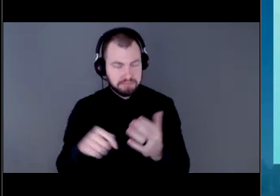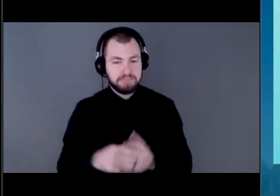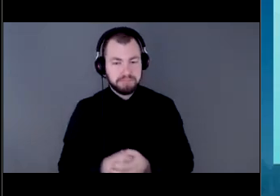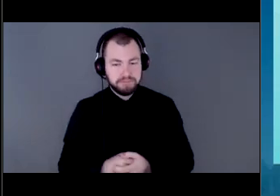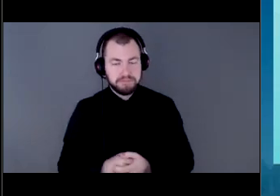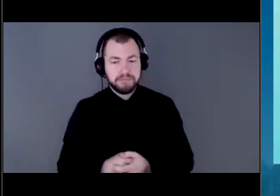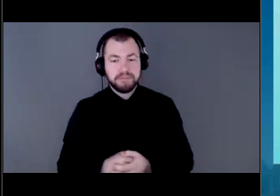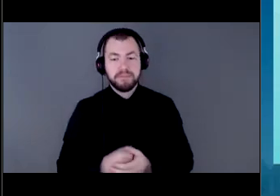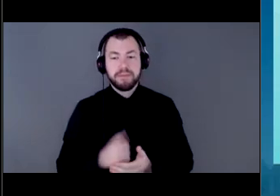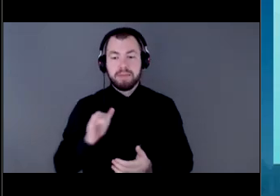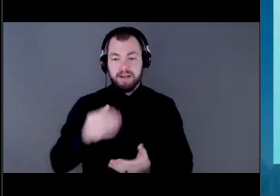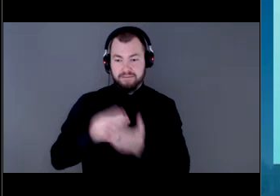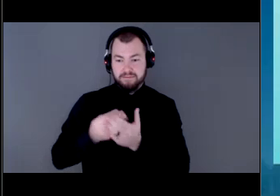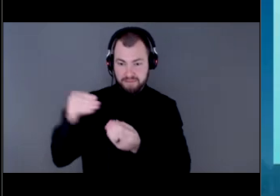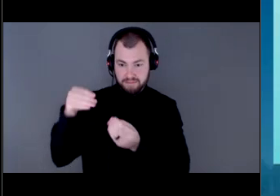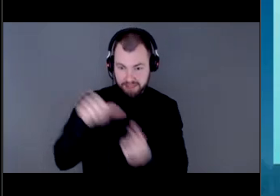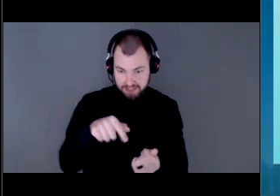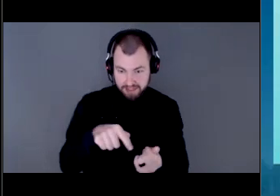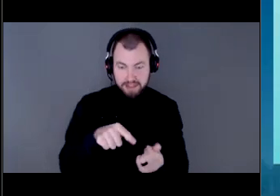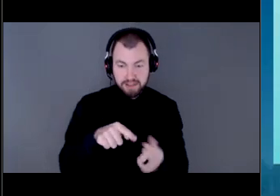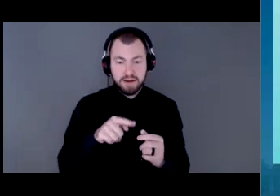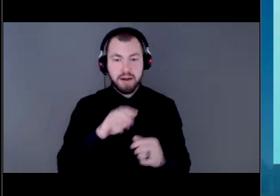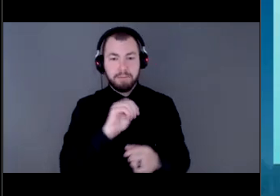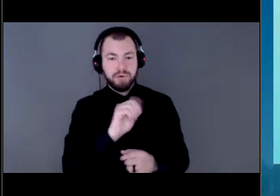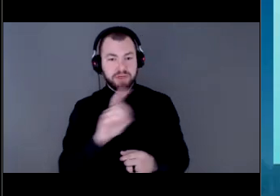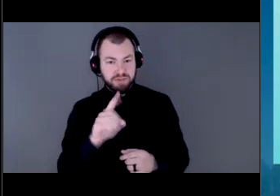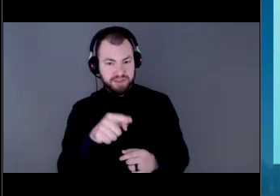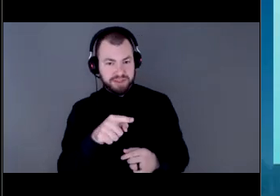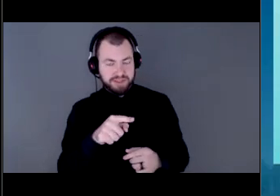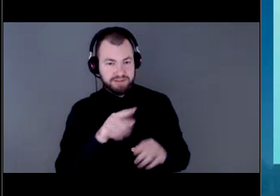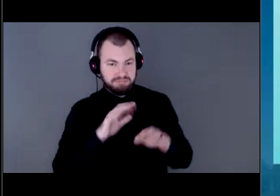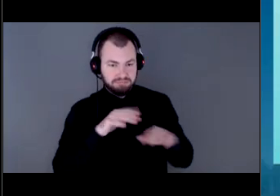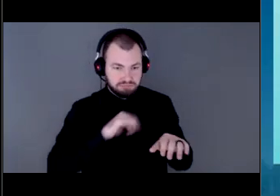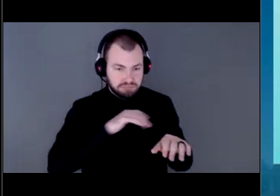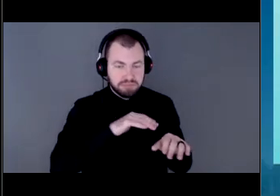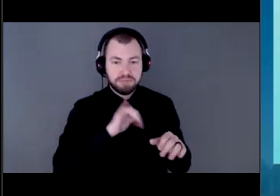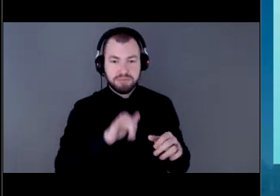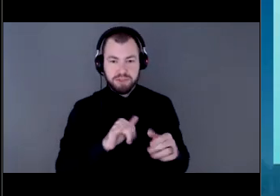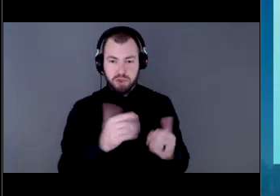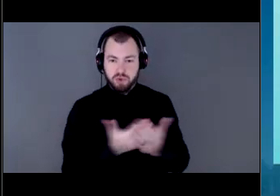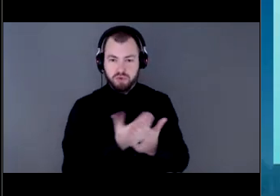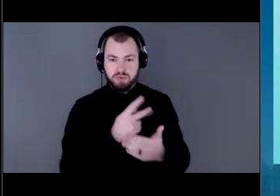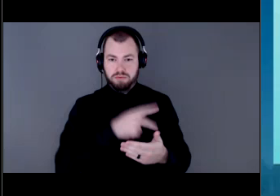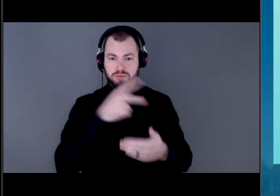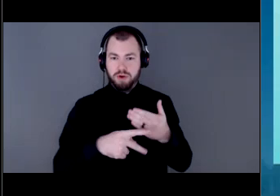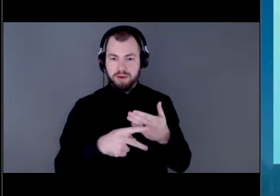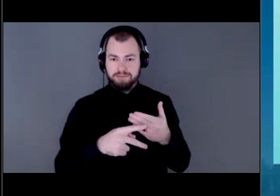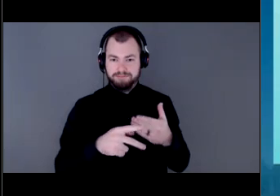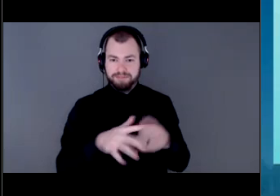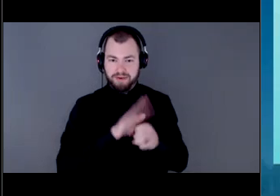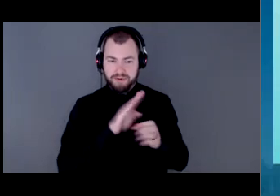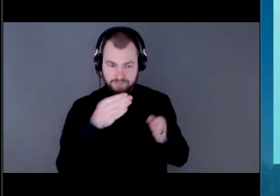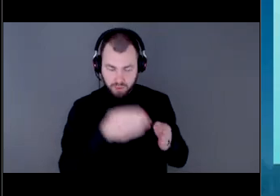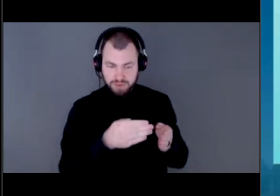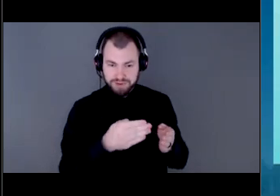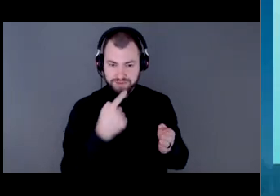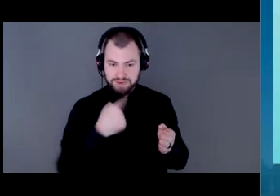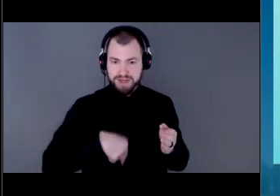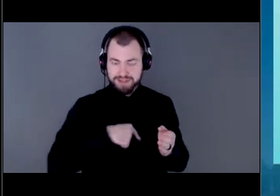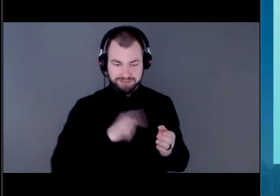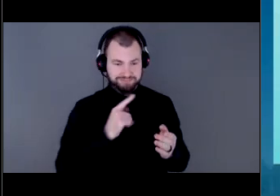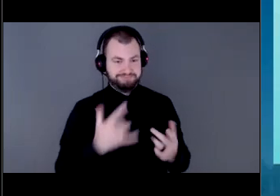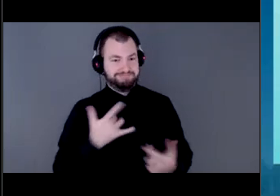marine debris is a relatively new program area for us. So it's been a real delight. We were successful in